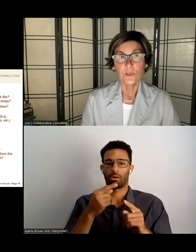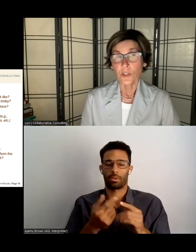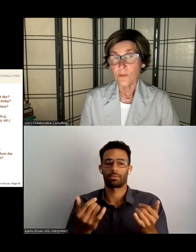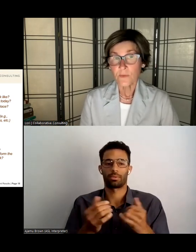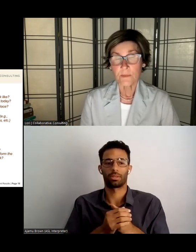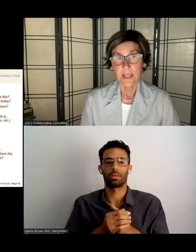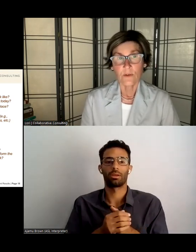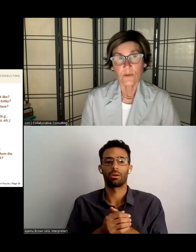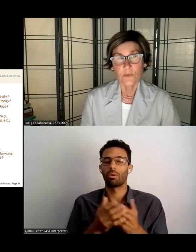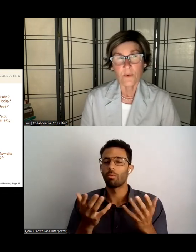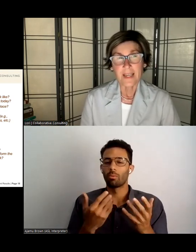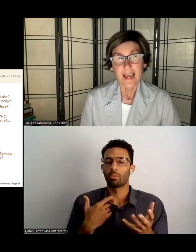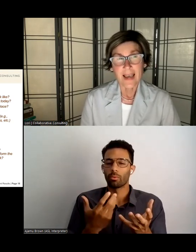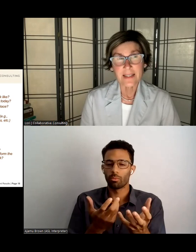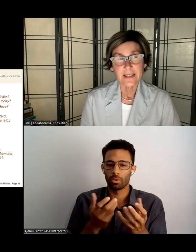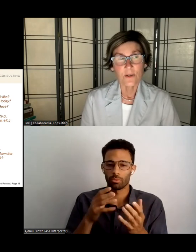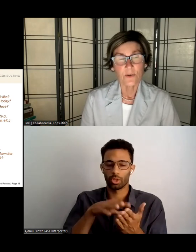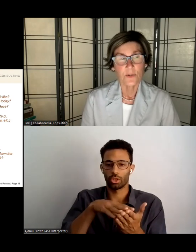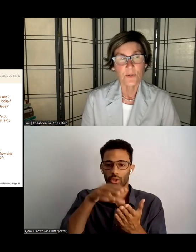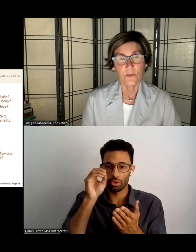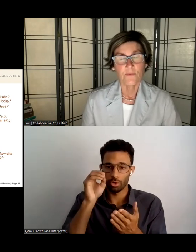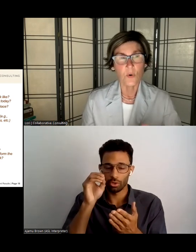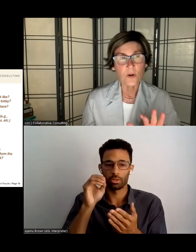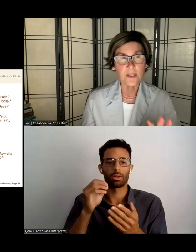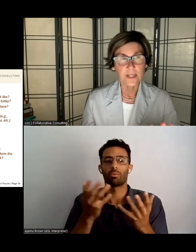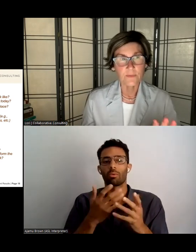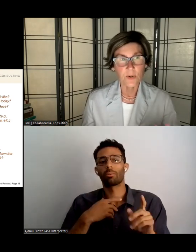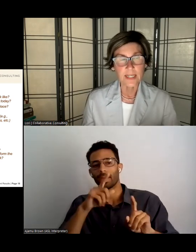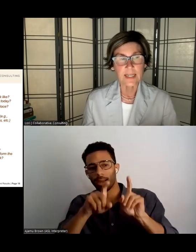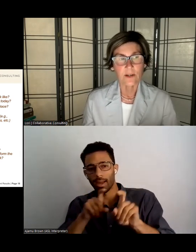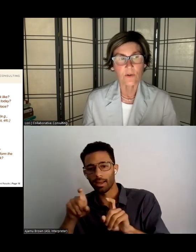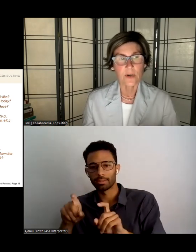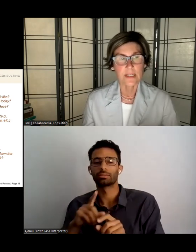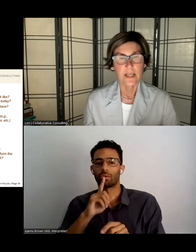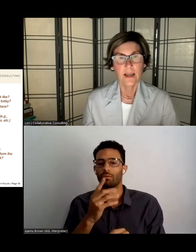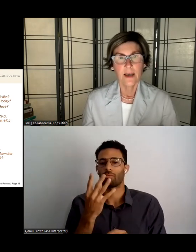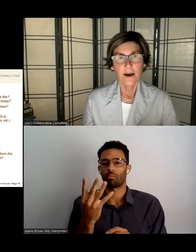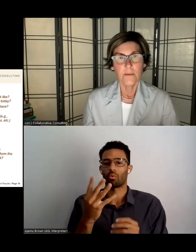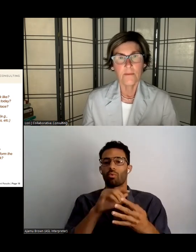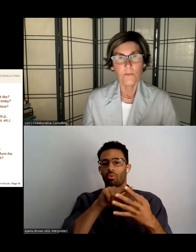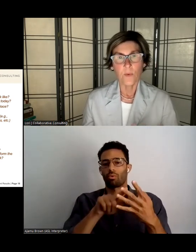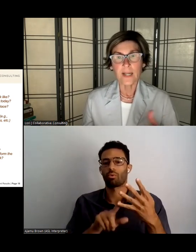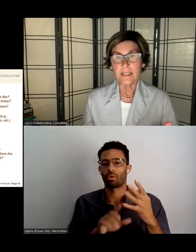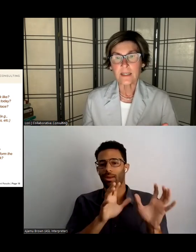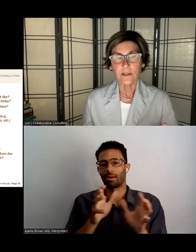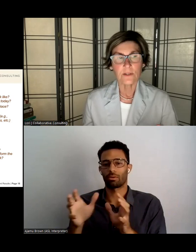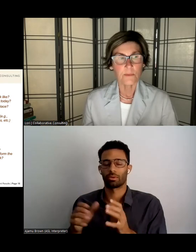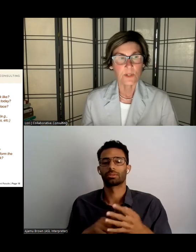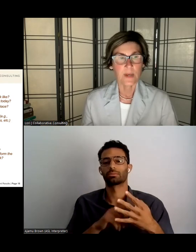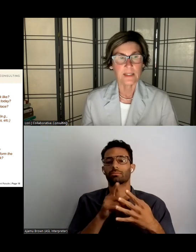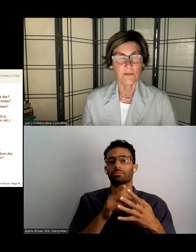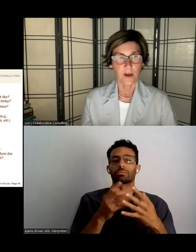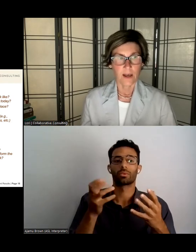to learn from stakeholders, or what we asked stakeholders, are in four key categories. We wanted to hear